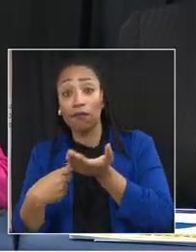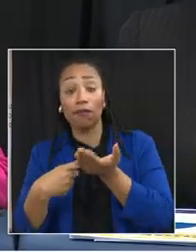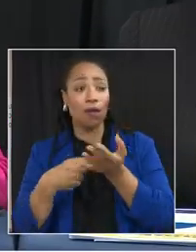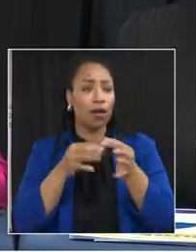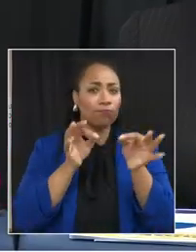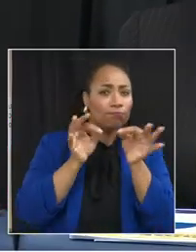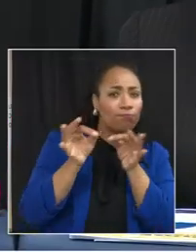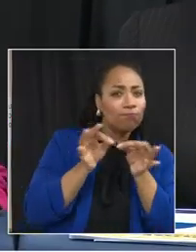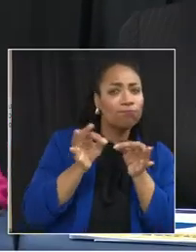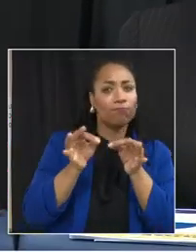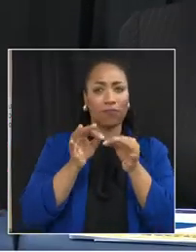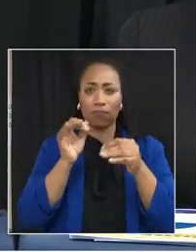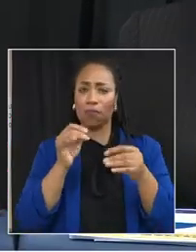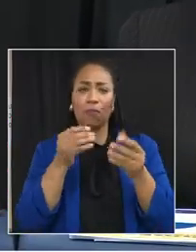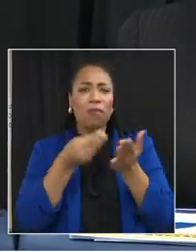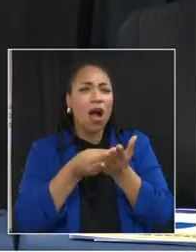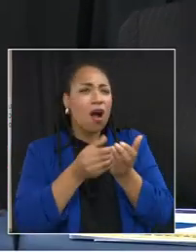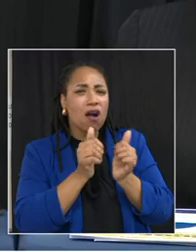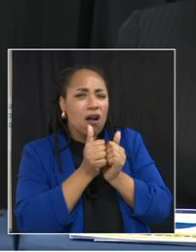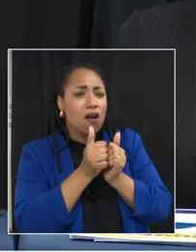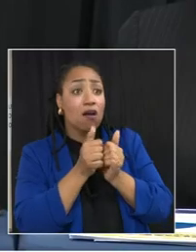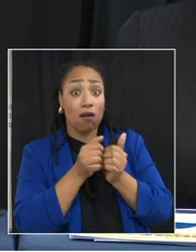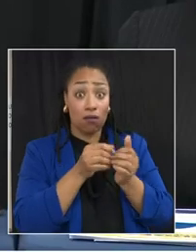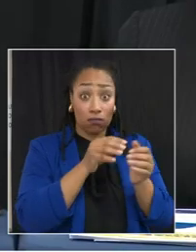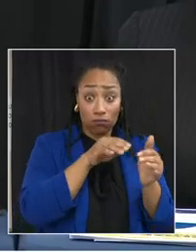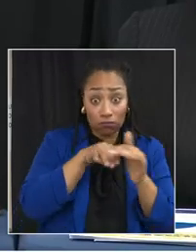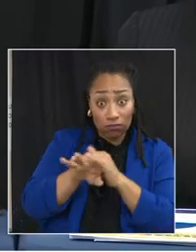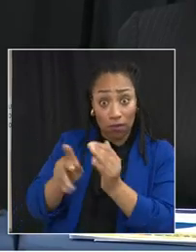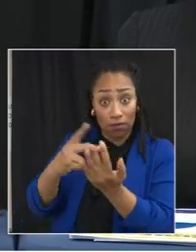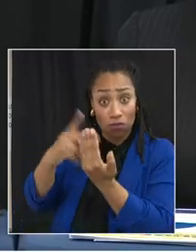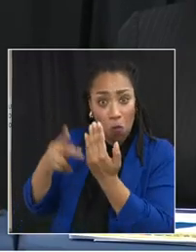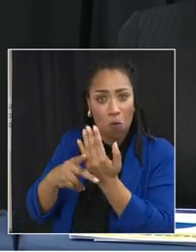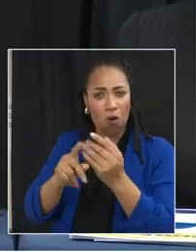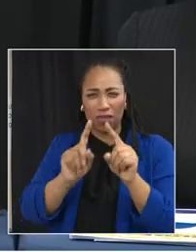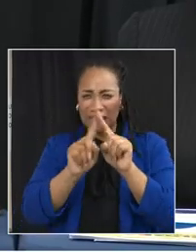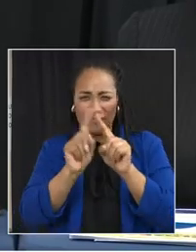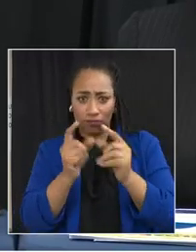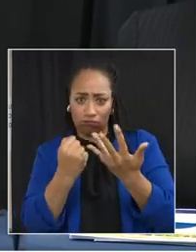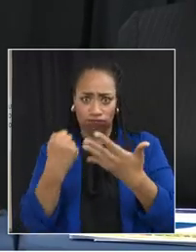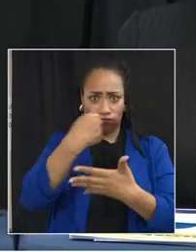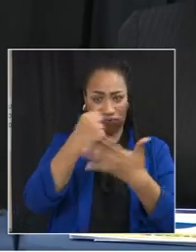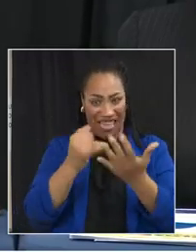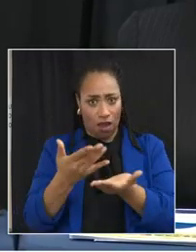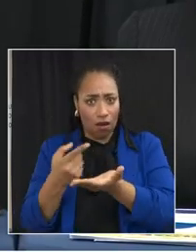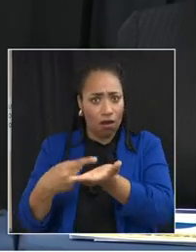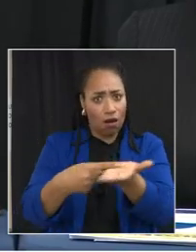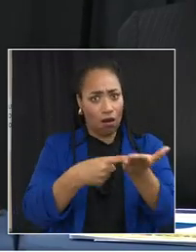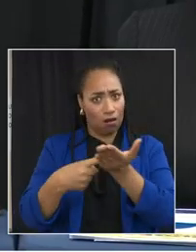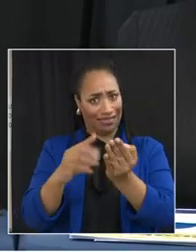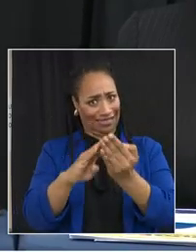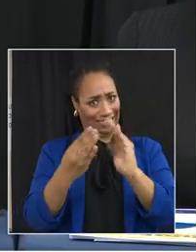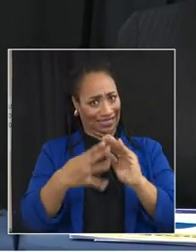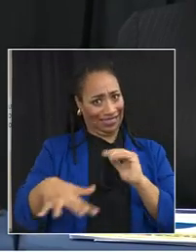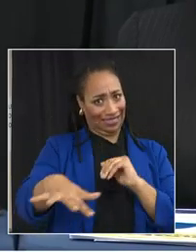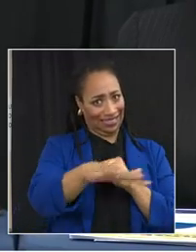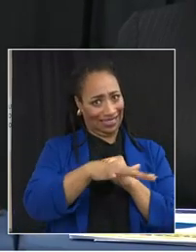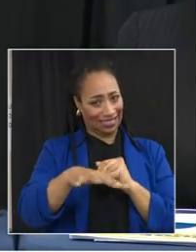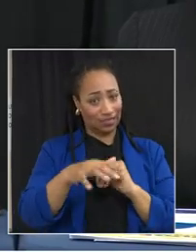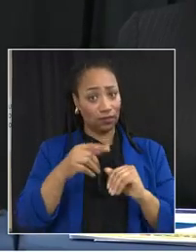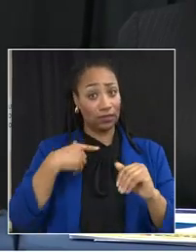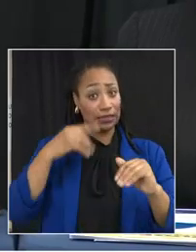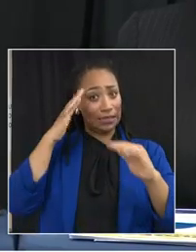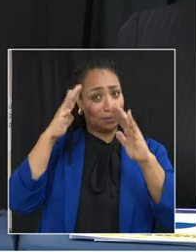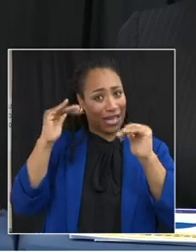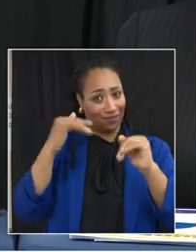coming in, the priorities for the district, and how we expect to work together on